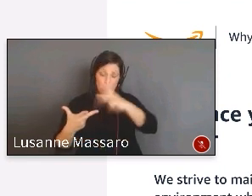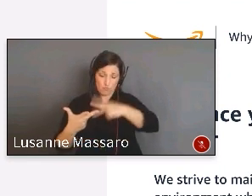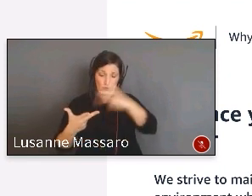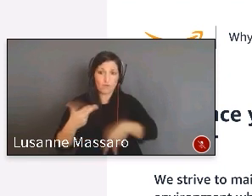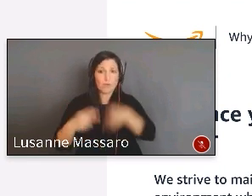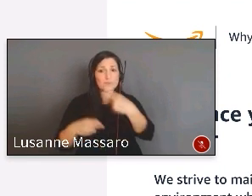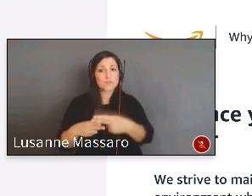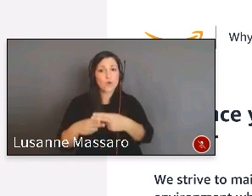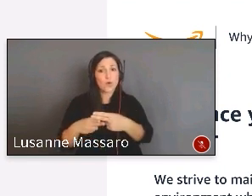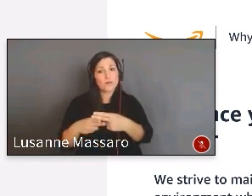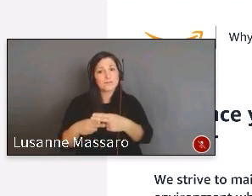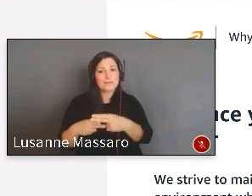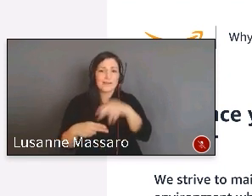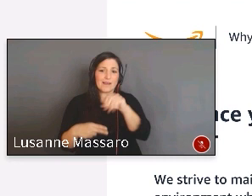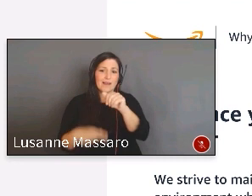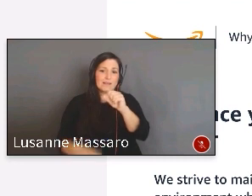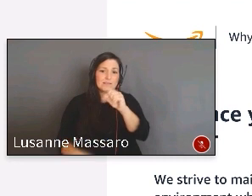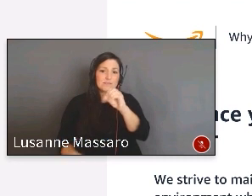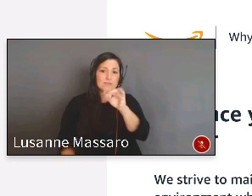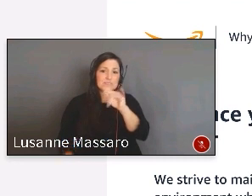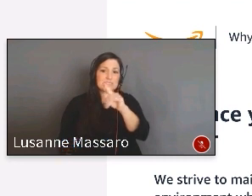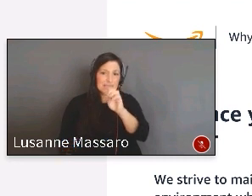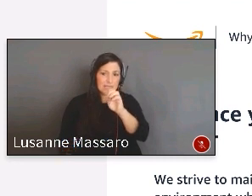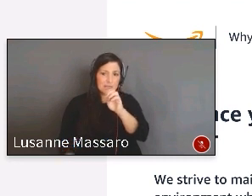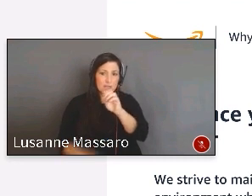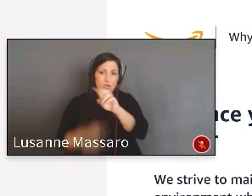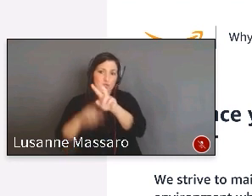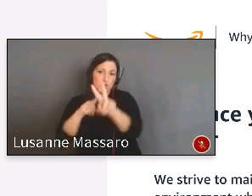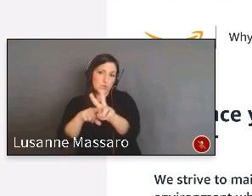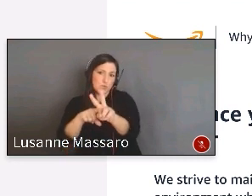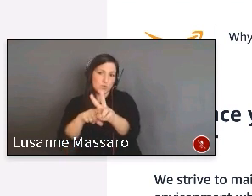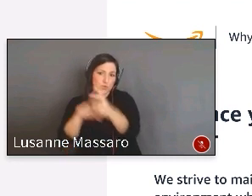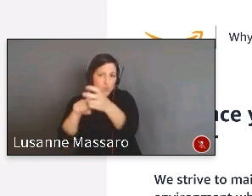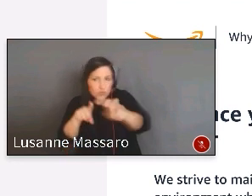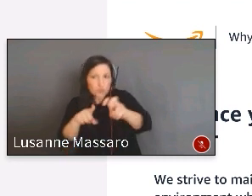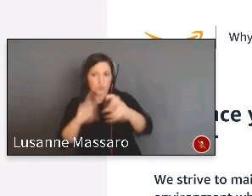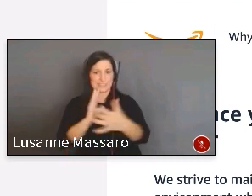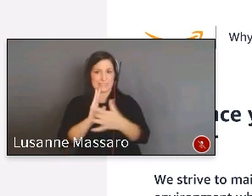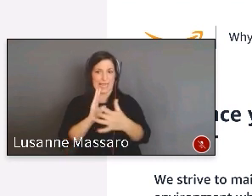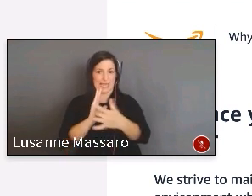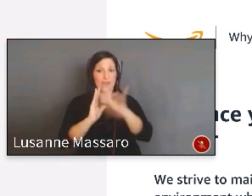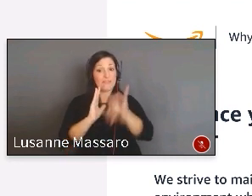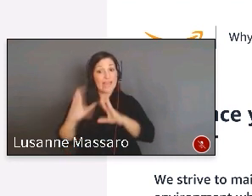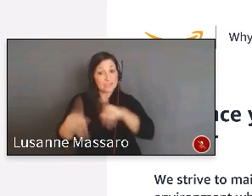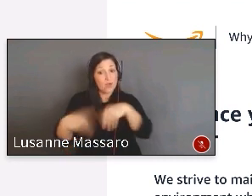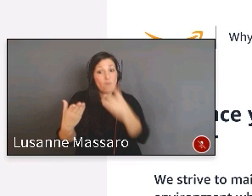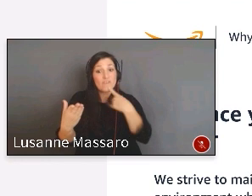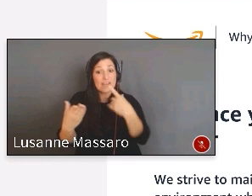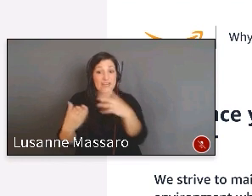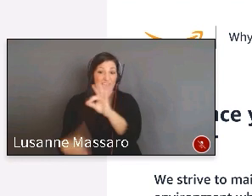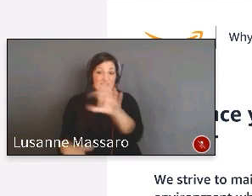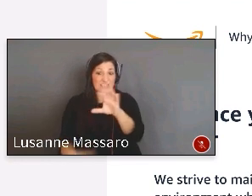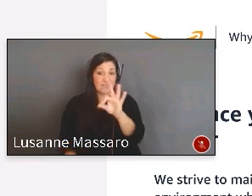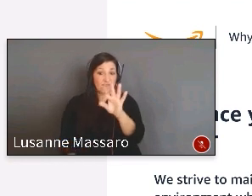the Associate to Tech program. Now, that program is offered in our fulfillment center currently. It is a